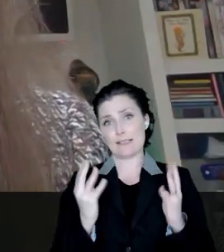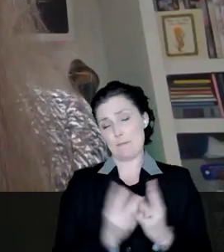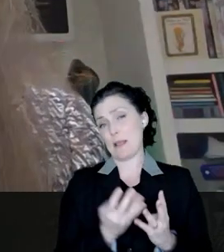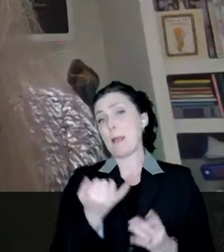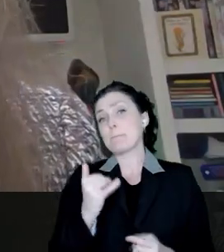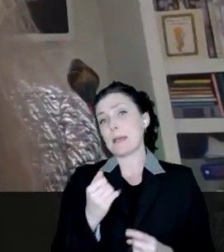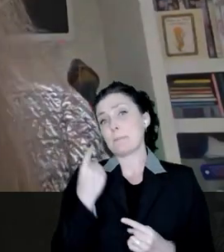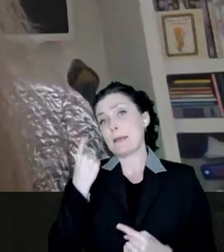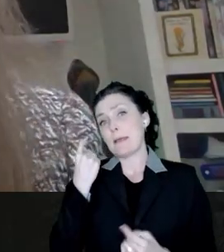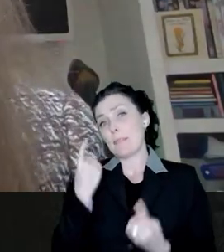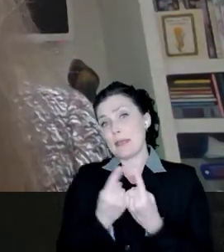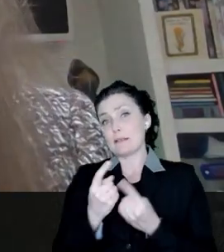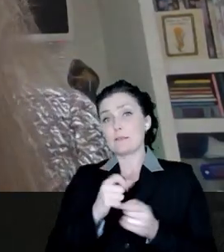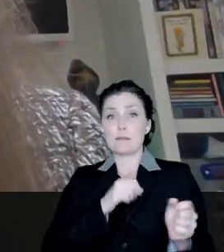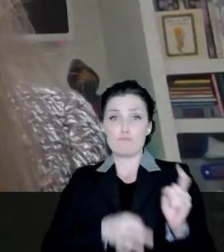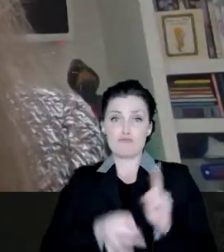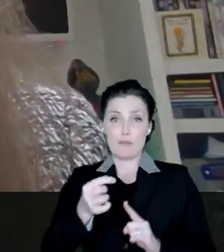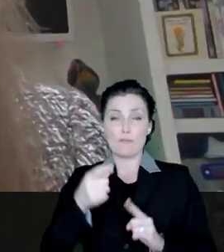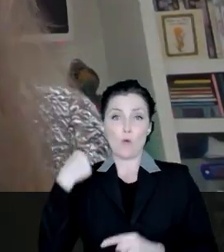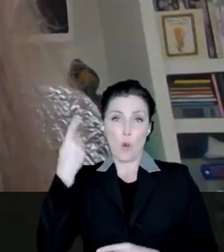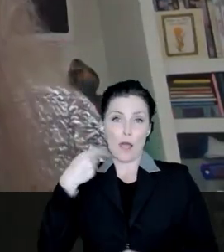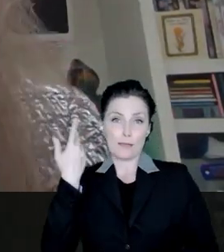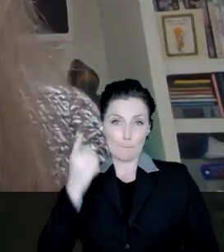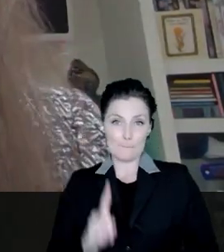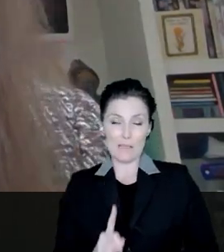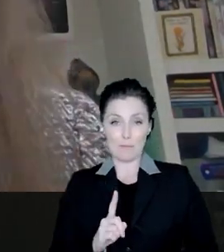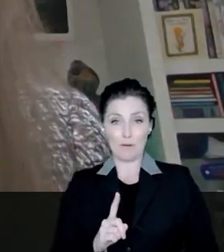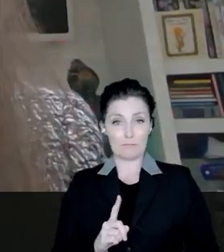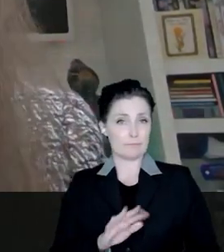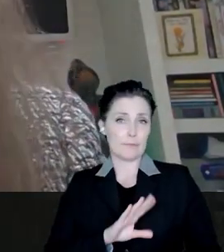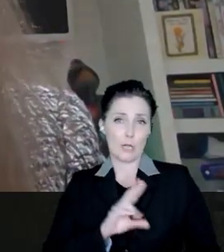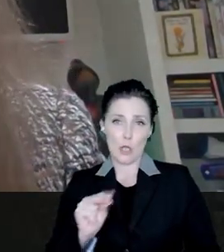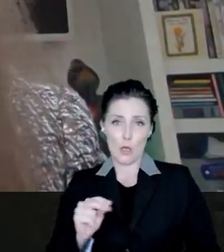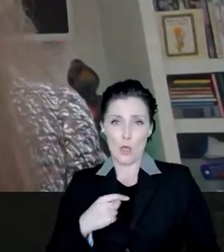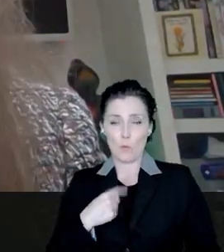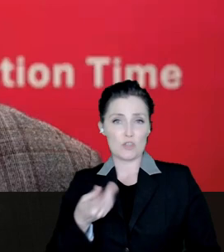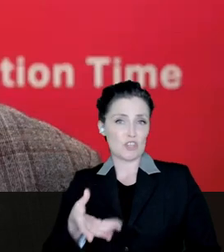better for Londoners. Instead of that, all we hear is you moaning.